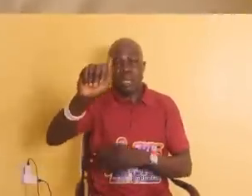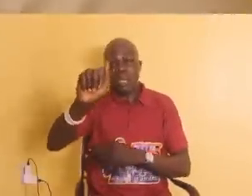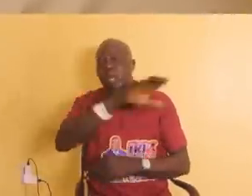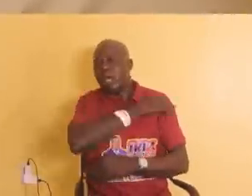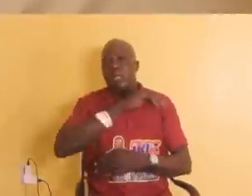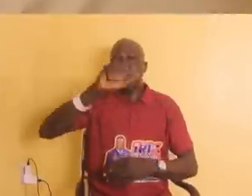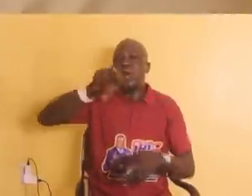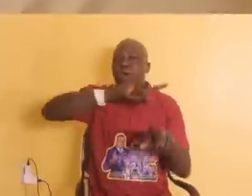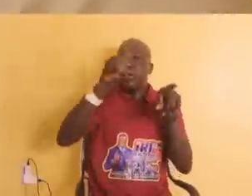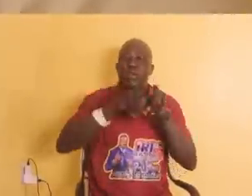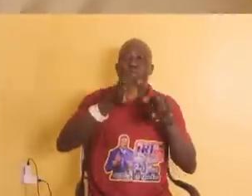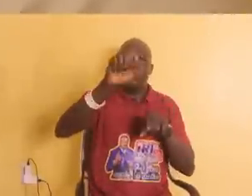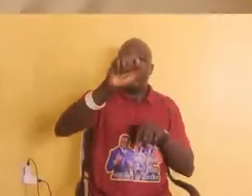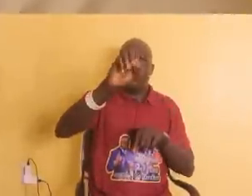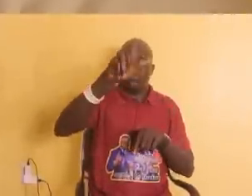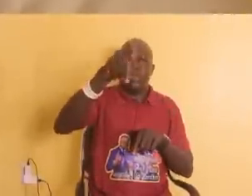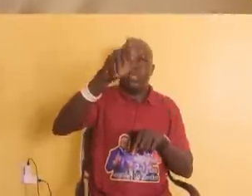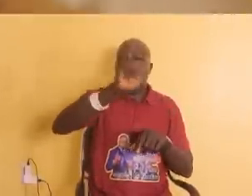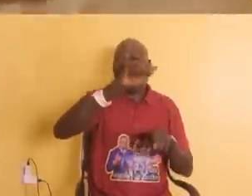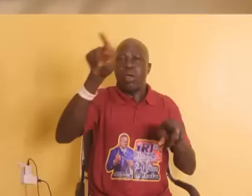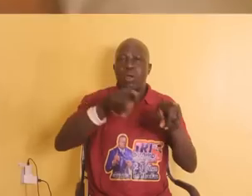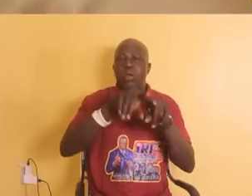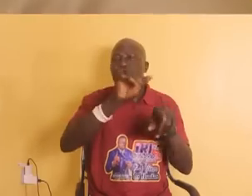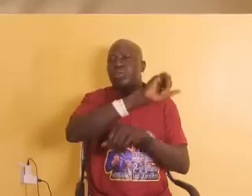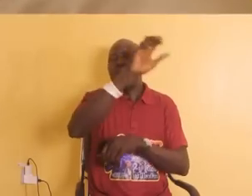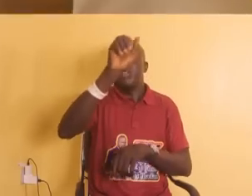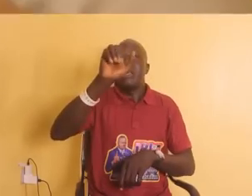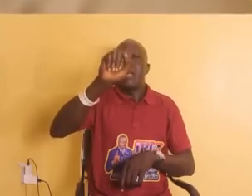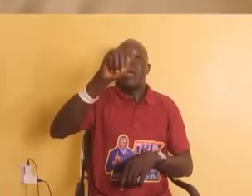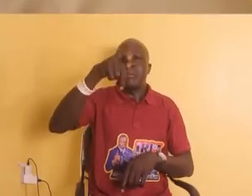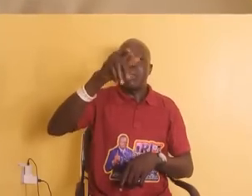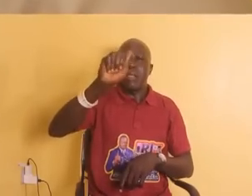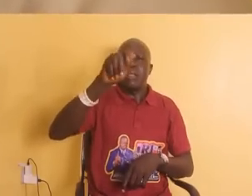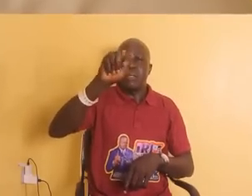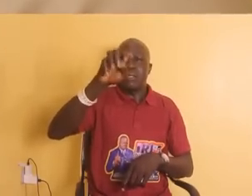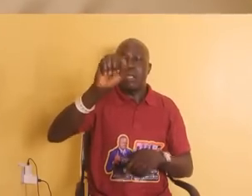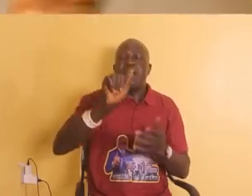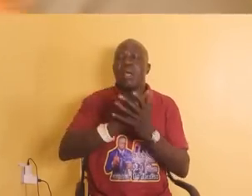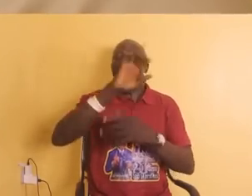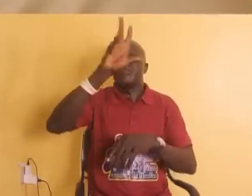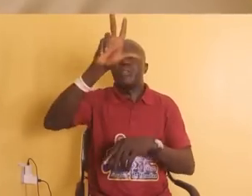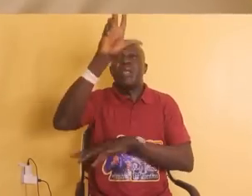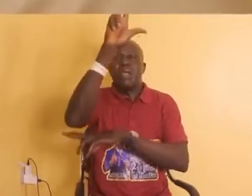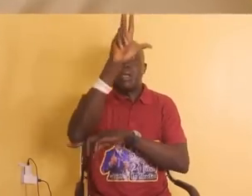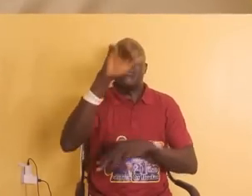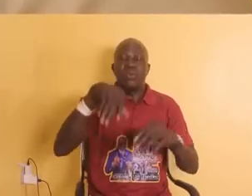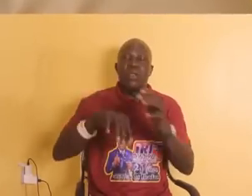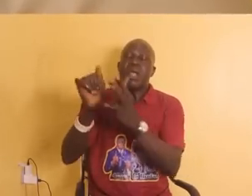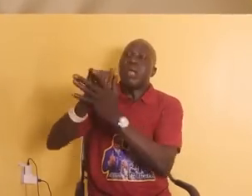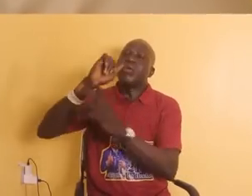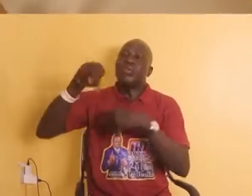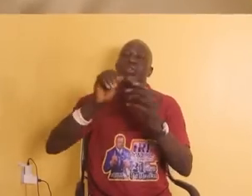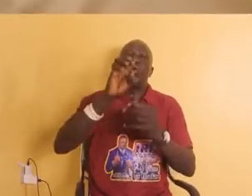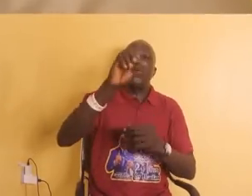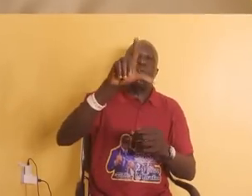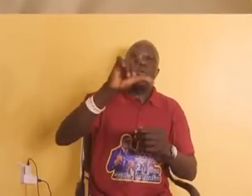this morning. Also Soka. Akpata. By 3 p.m. So lawyer. In